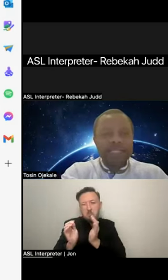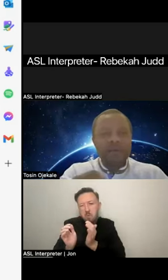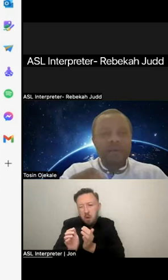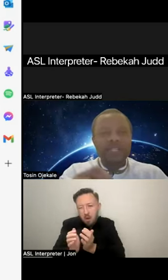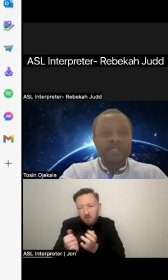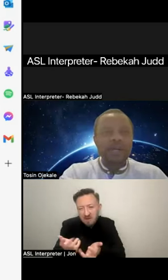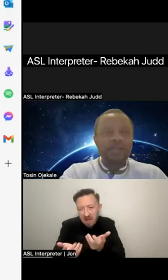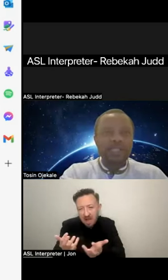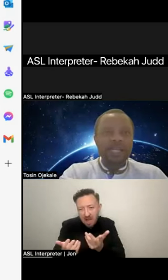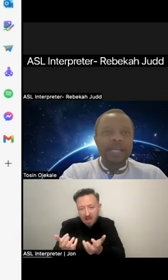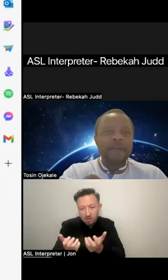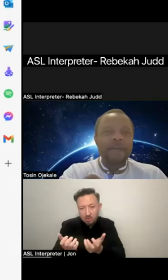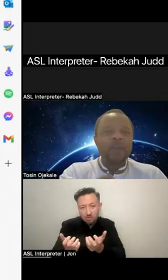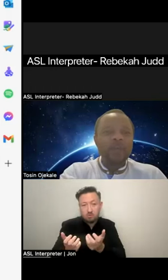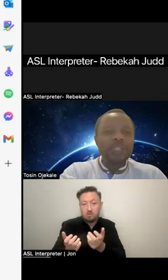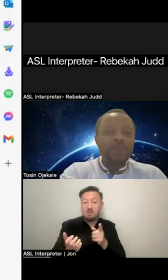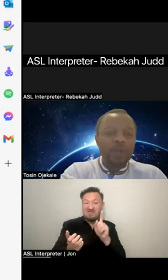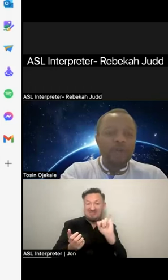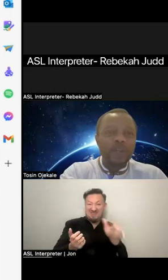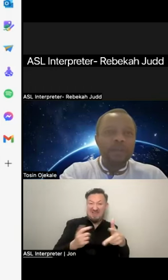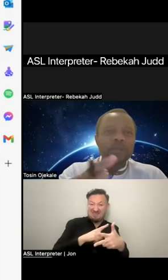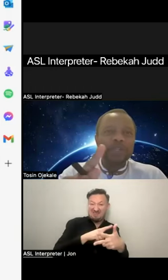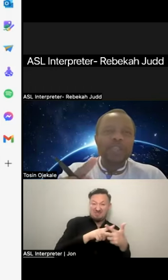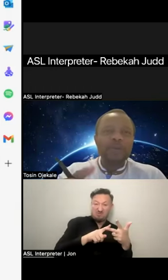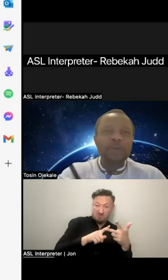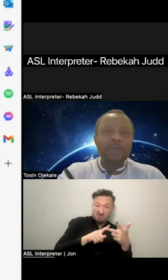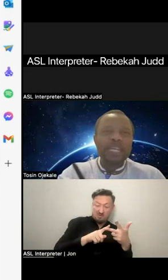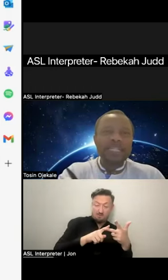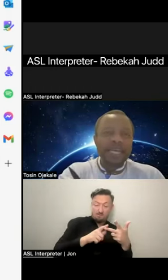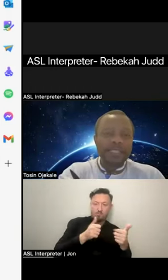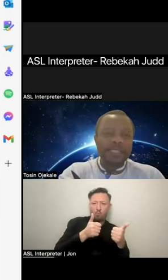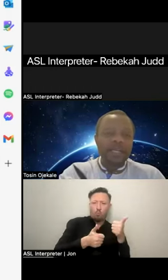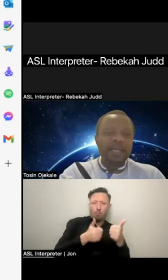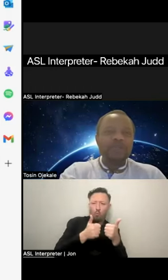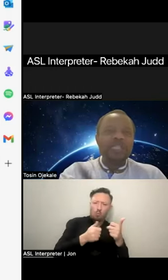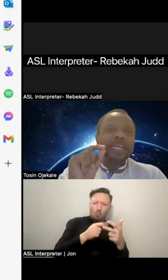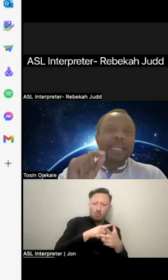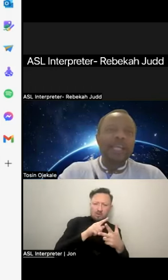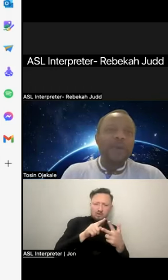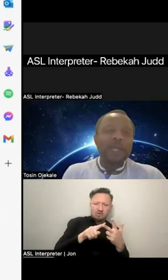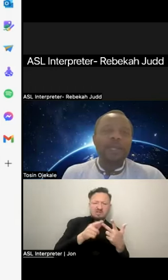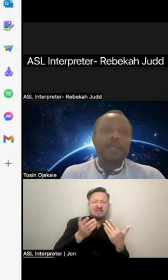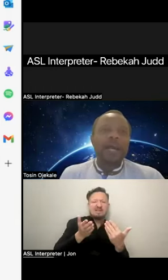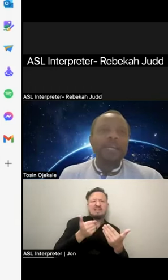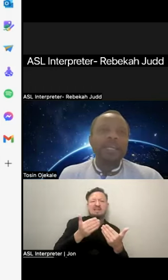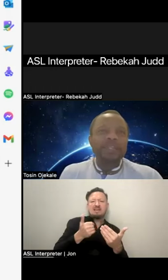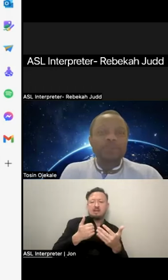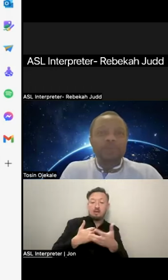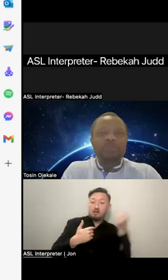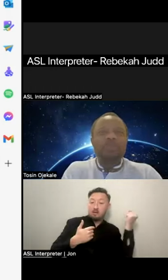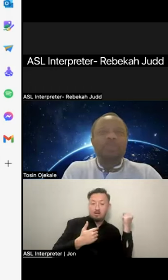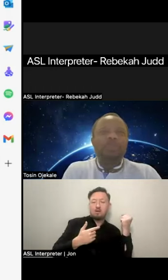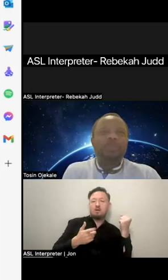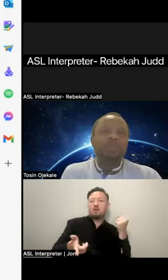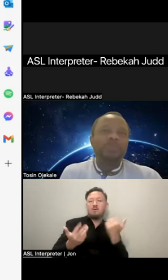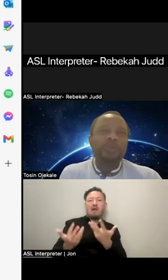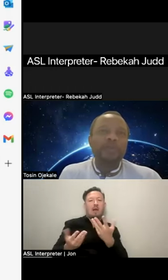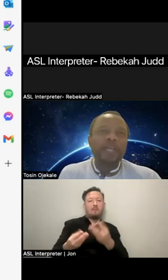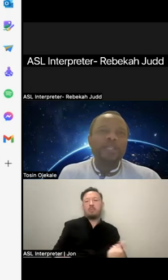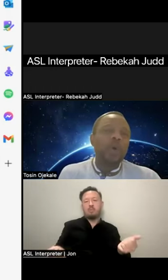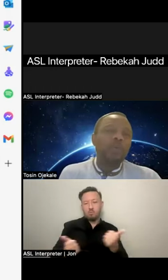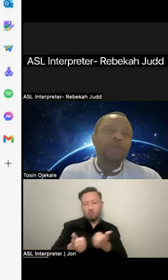elements that we've discussed here now, which one of them do you think will be the easiest to take away, at least